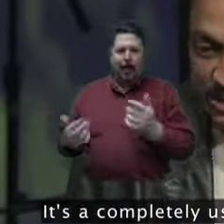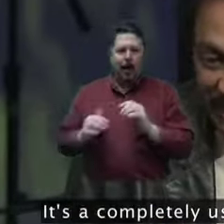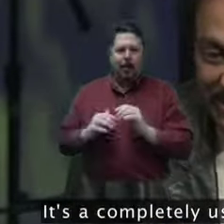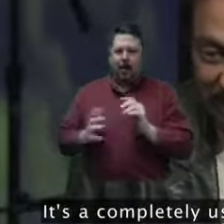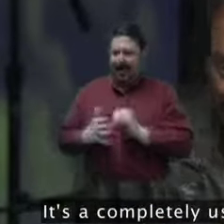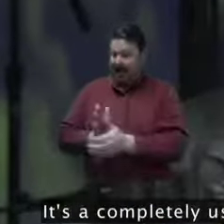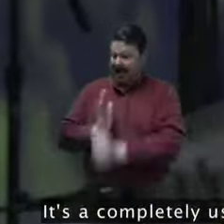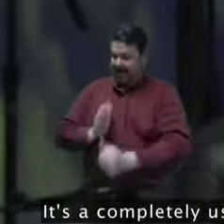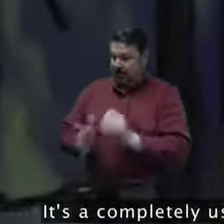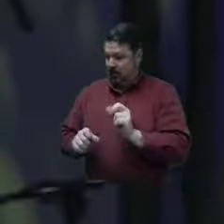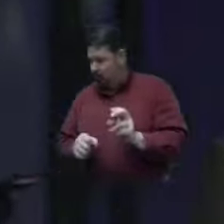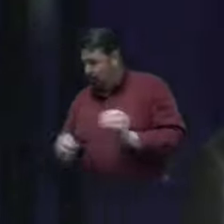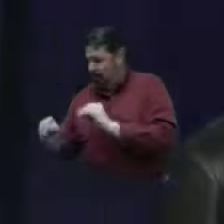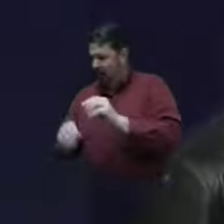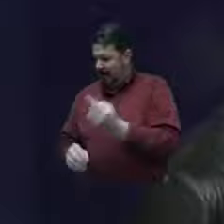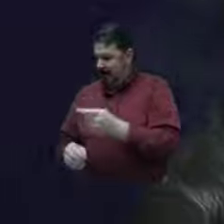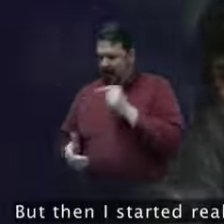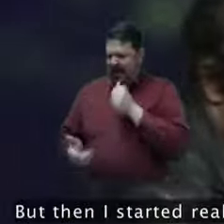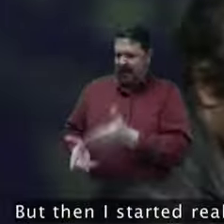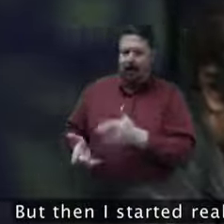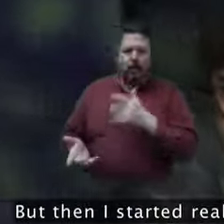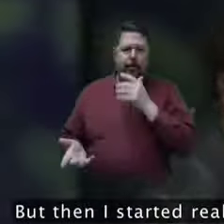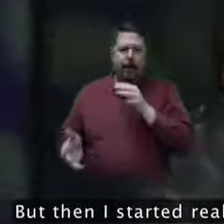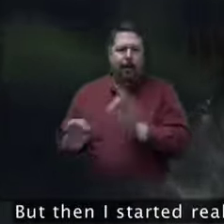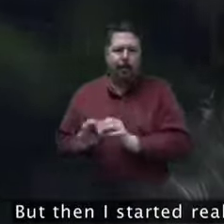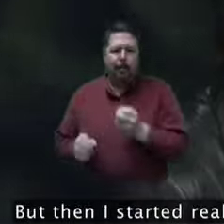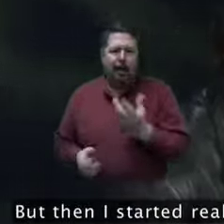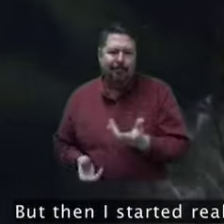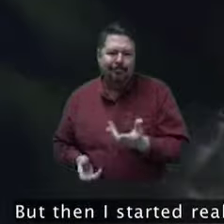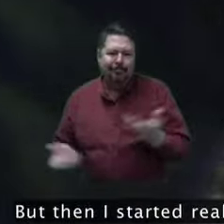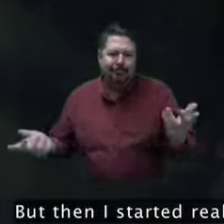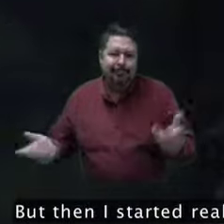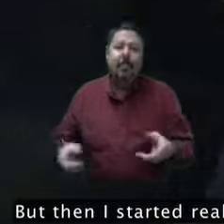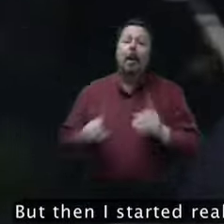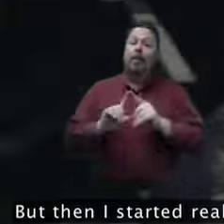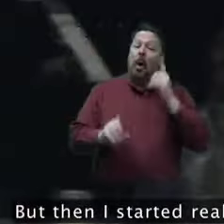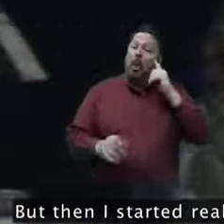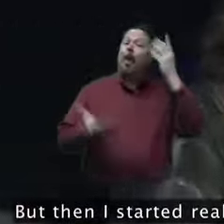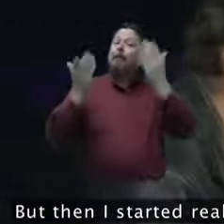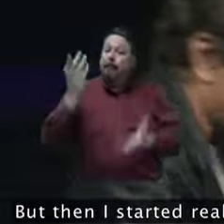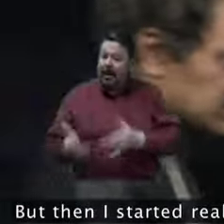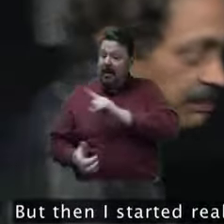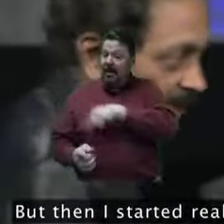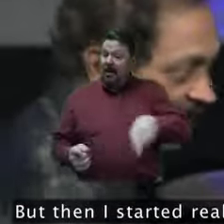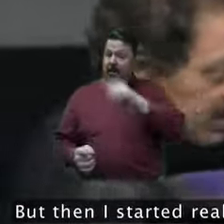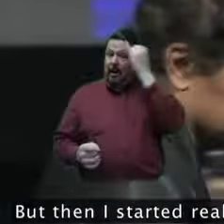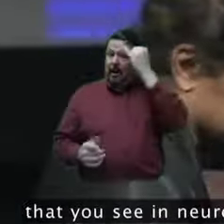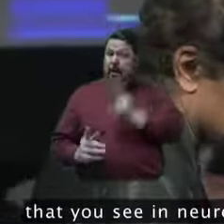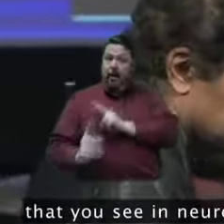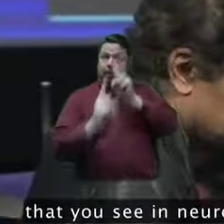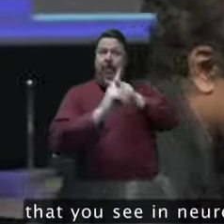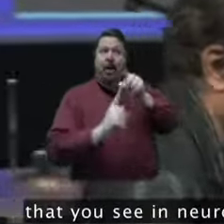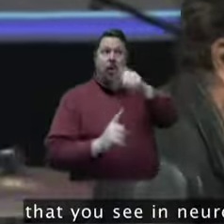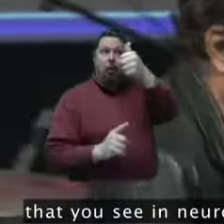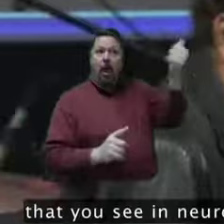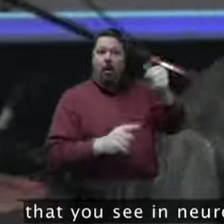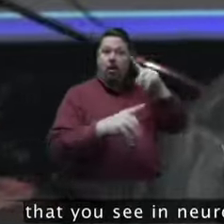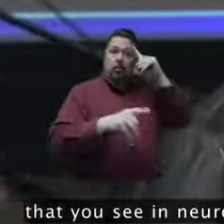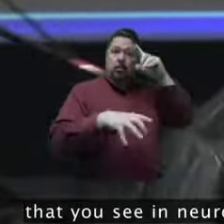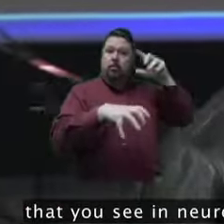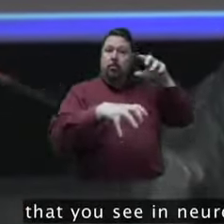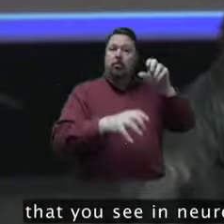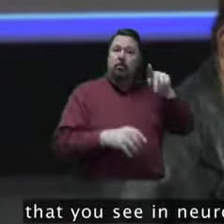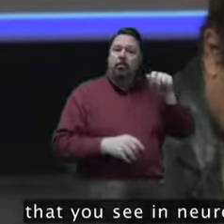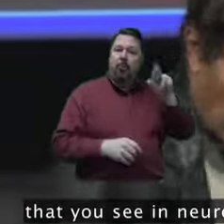Completely useless ability, if you think about it. But then I started realizing maybe other kinds of paralysis that you see